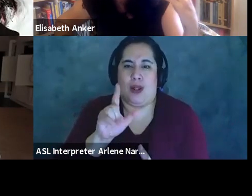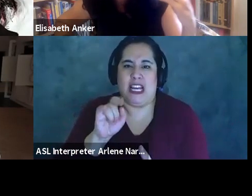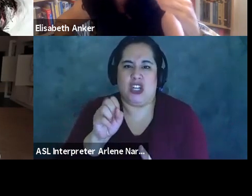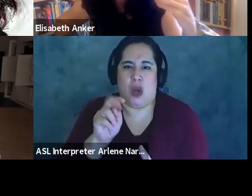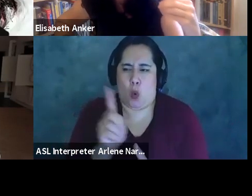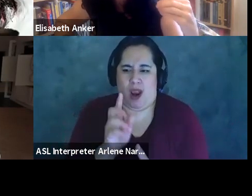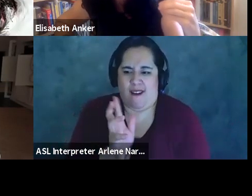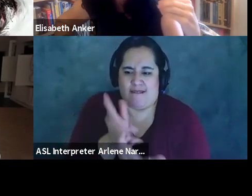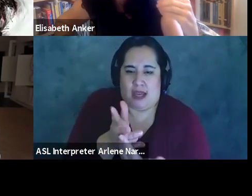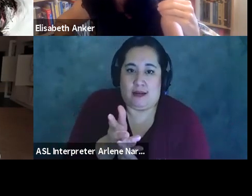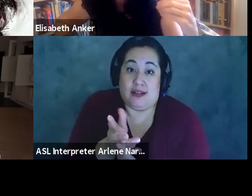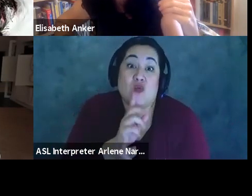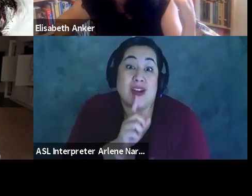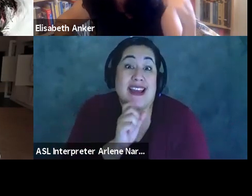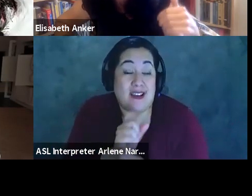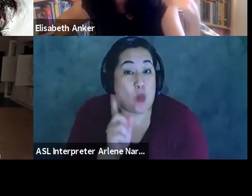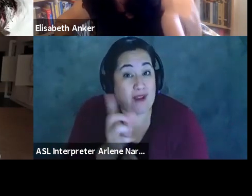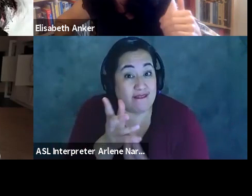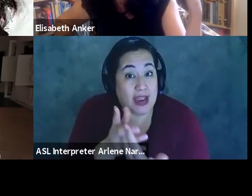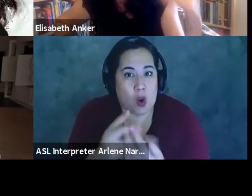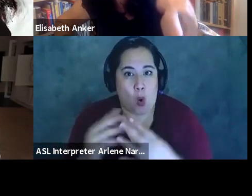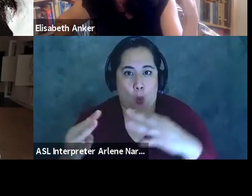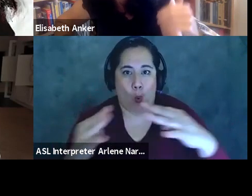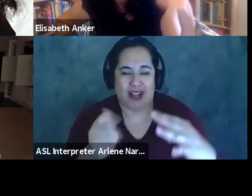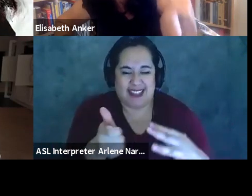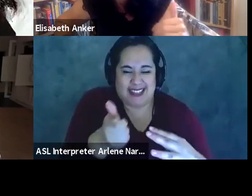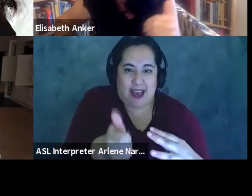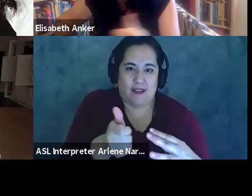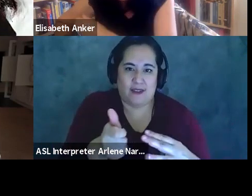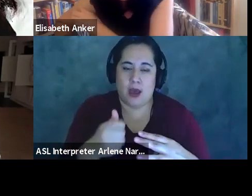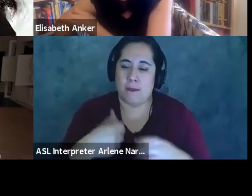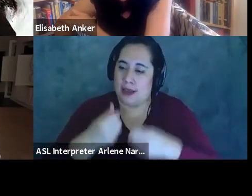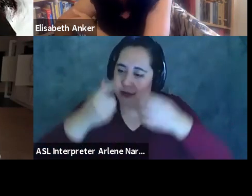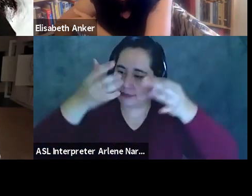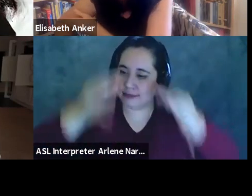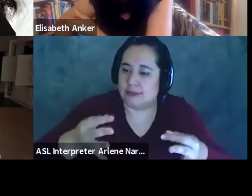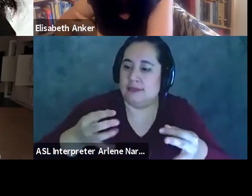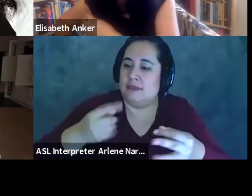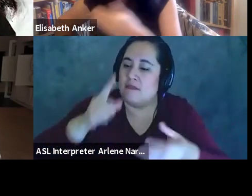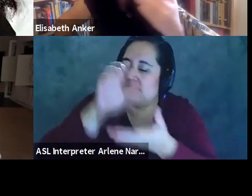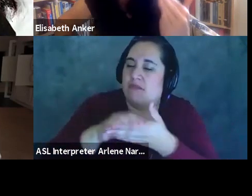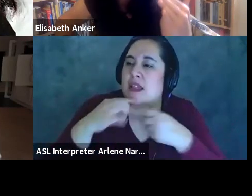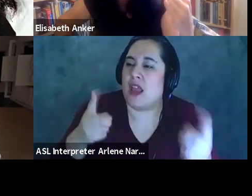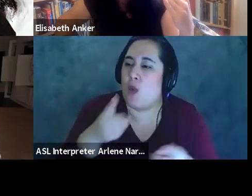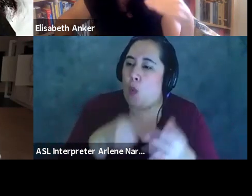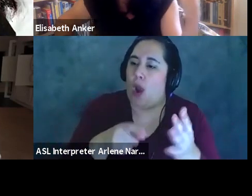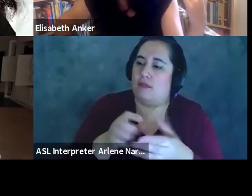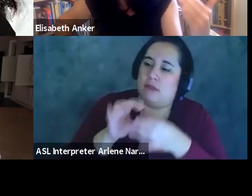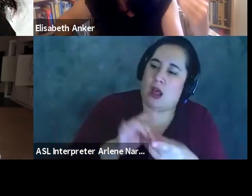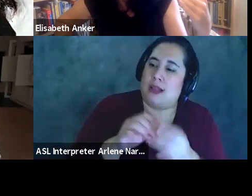the war itself, in the sense of making a claim for what a state entails and who gets to be a part of it. And then